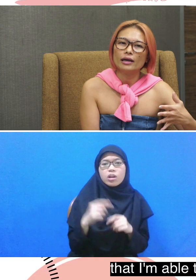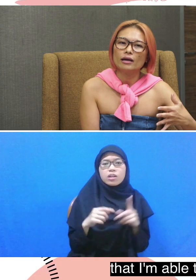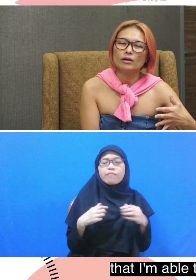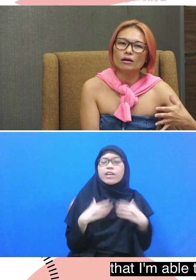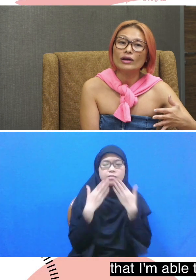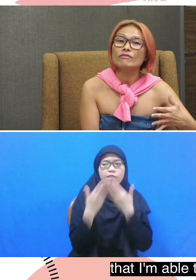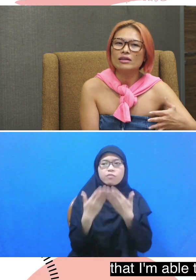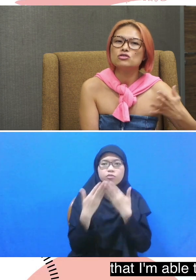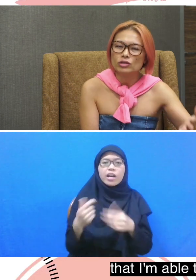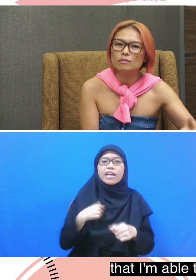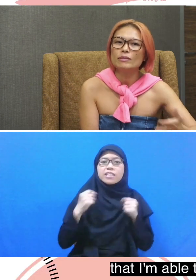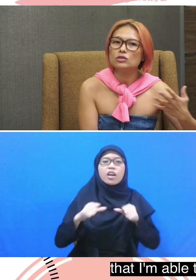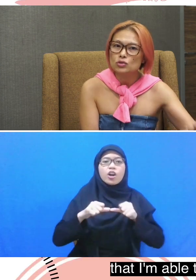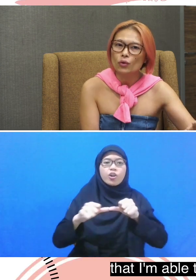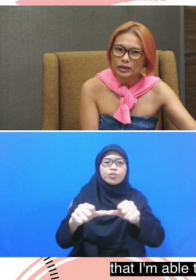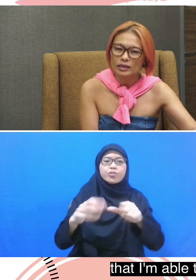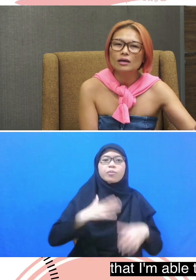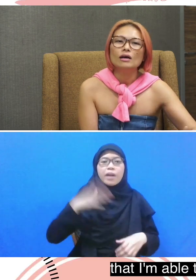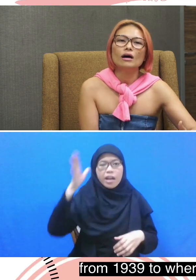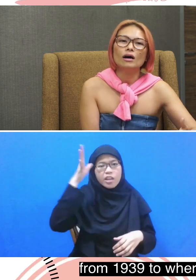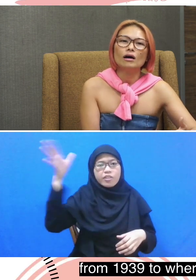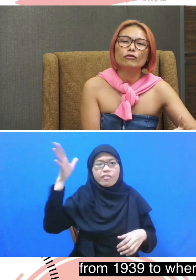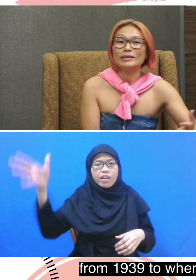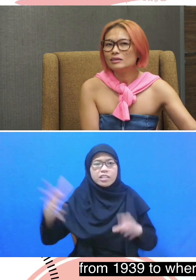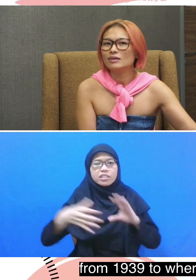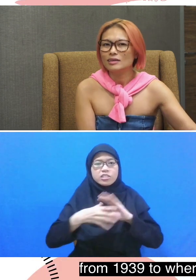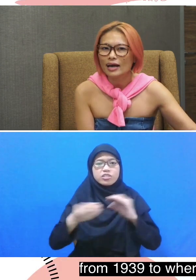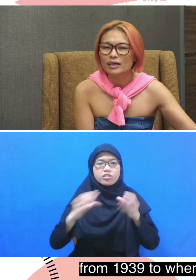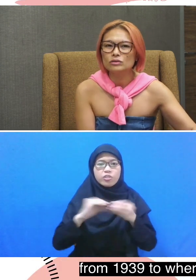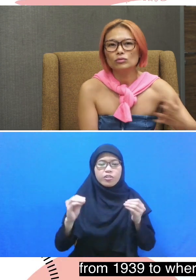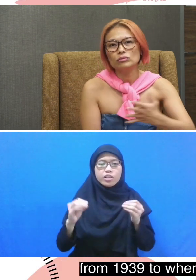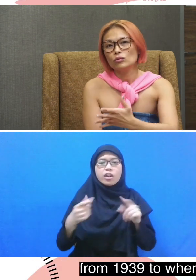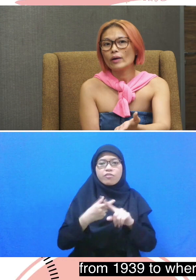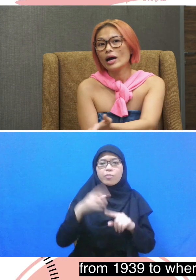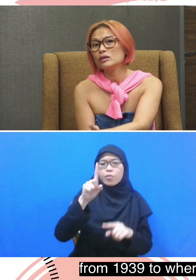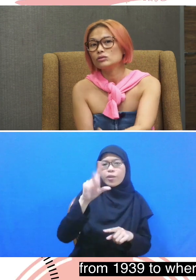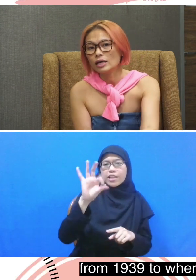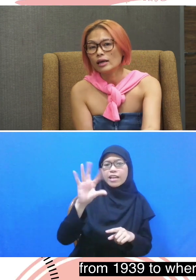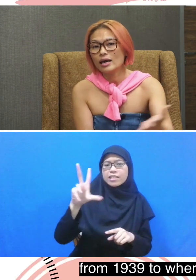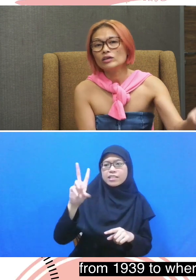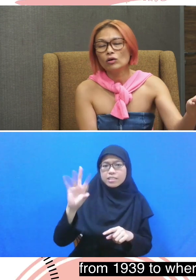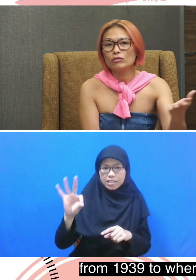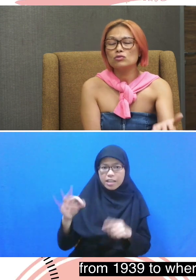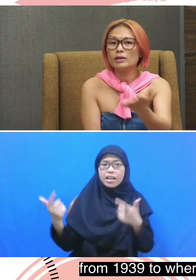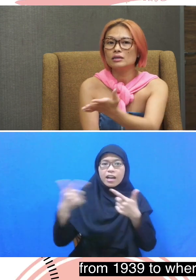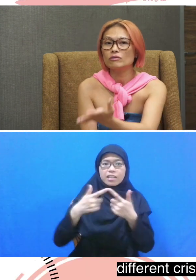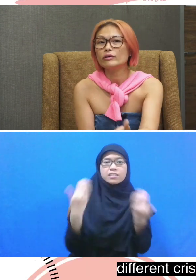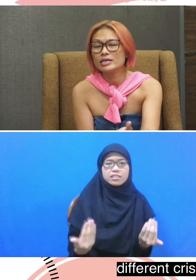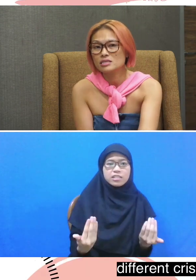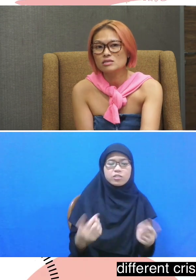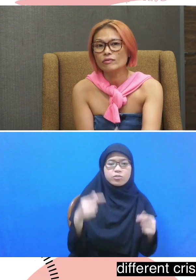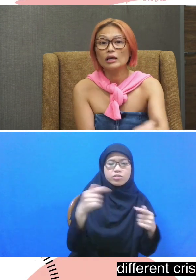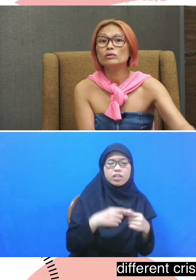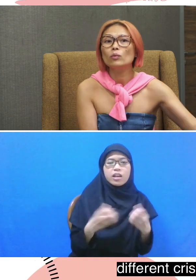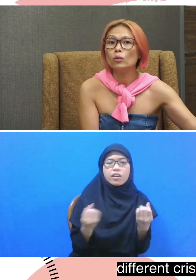my grandfather's dream and story from 1939 to where we are today, and having gone through so many different